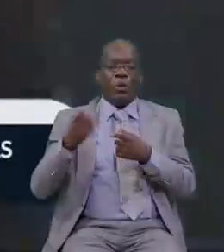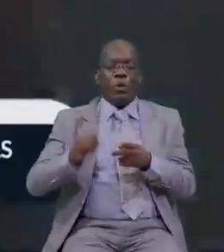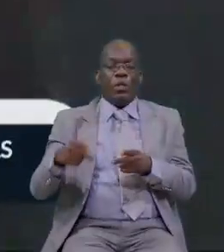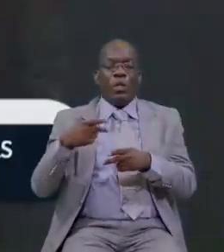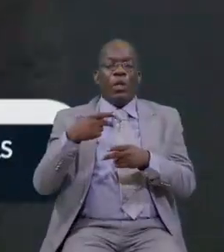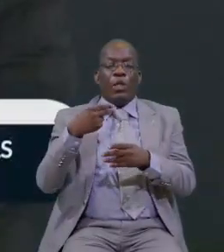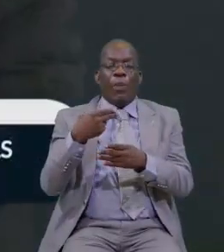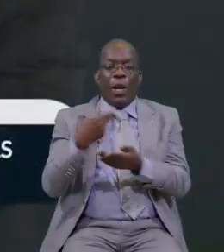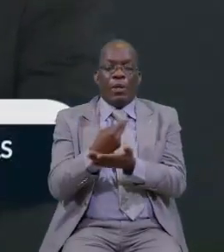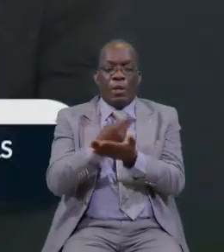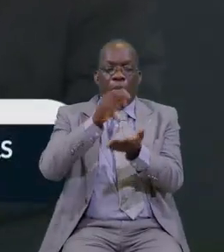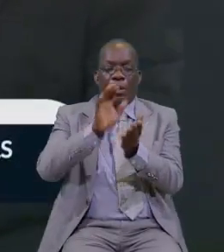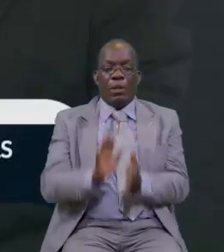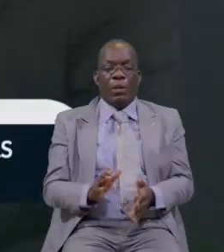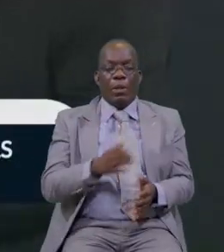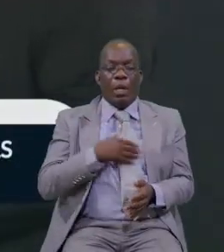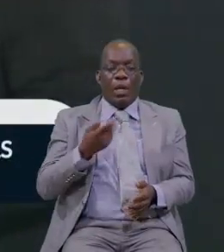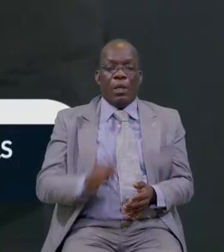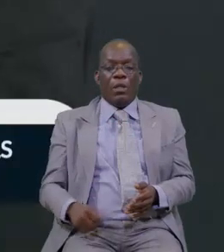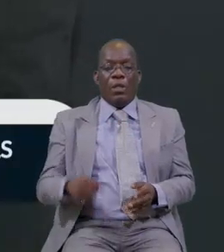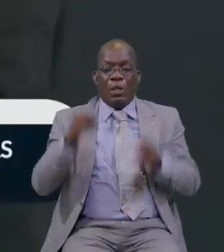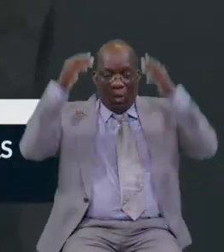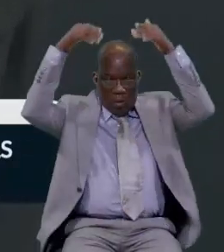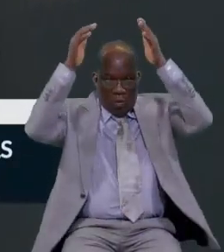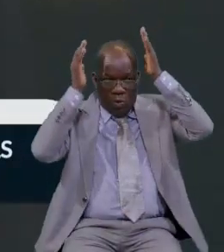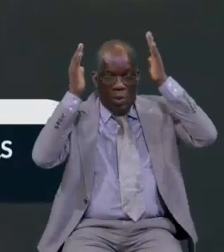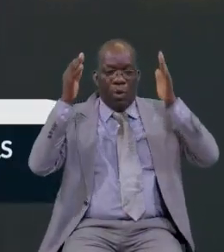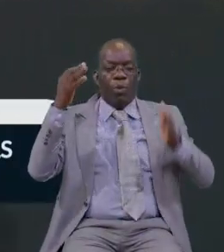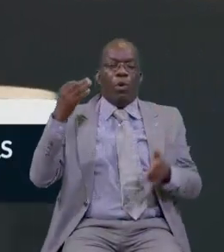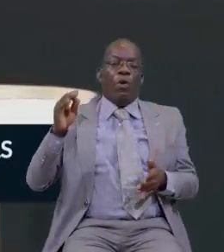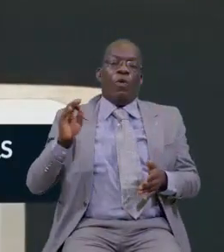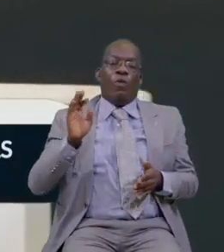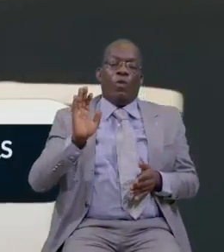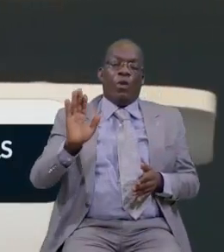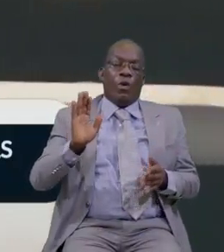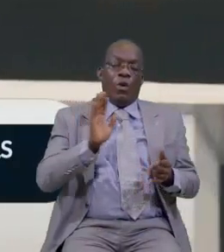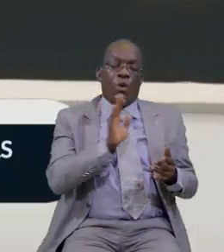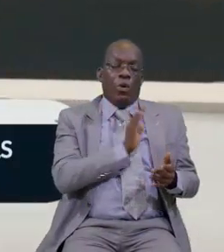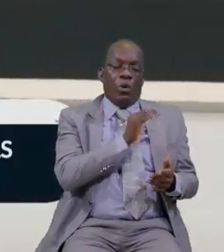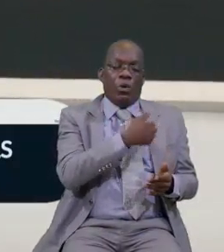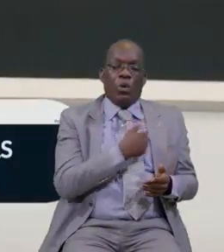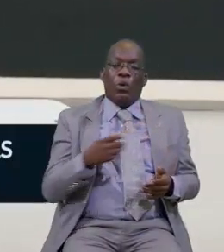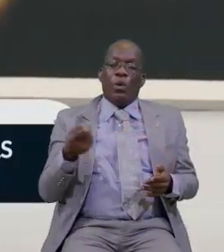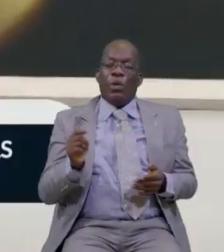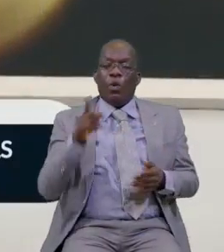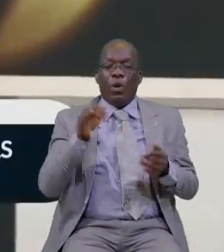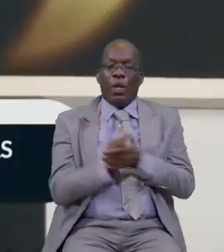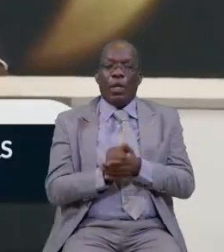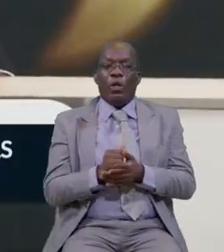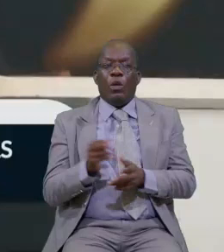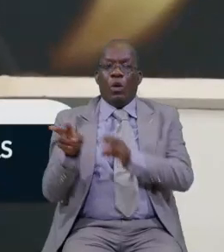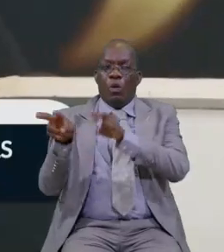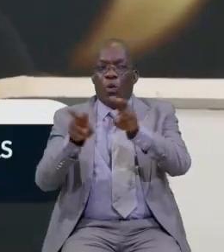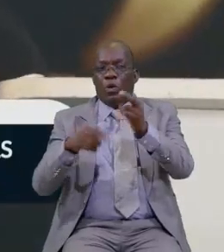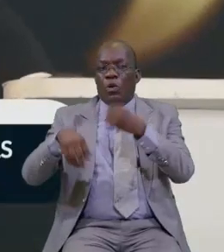the bishop of your soul. The bishop of your soul is now the one watching over your soul.